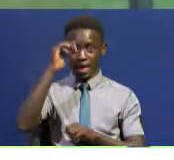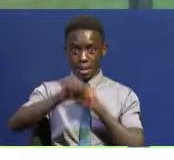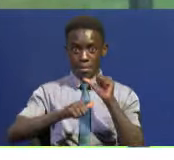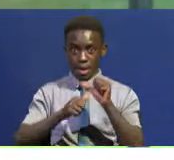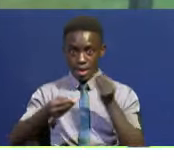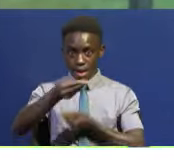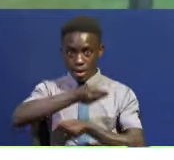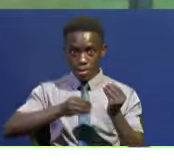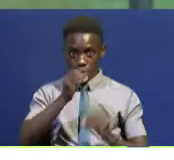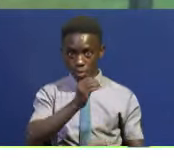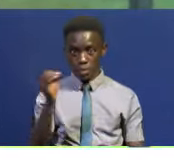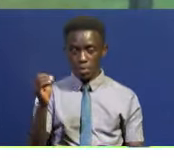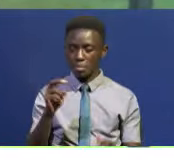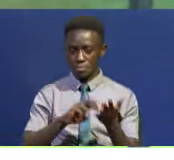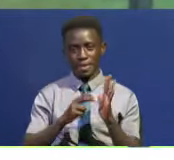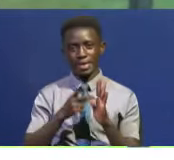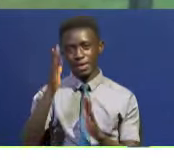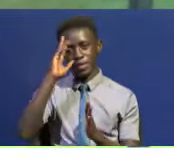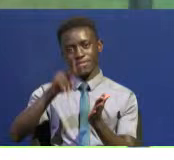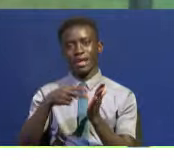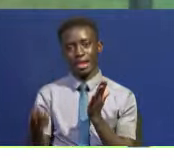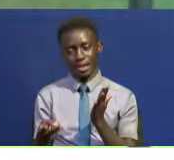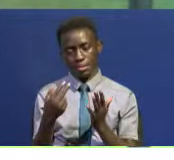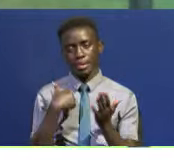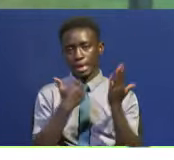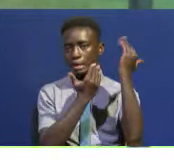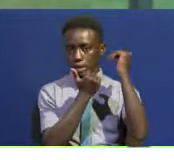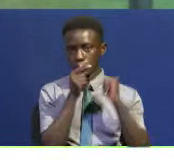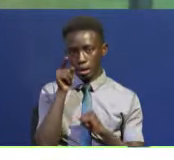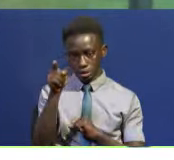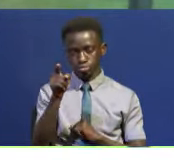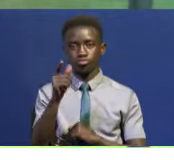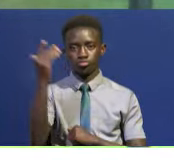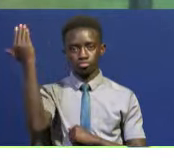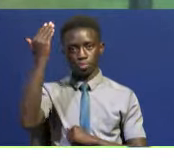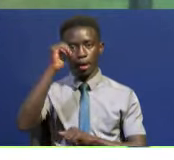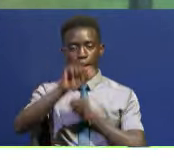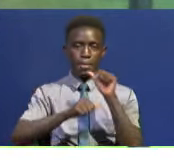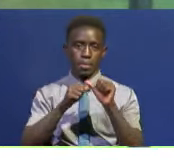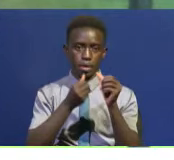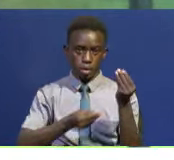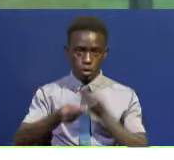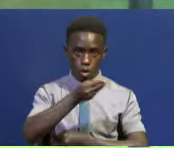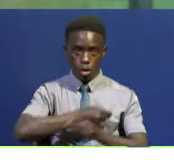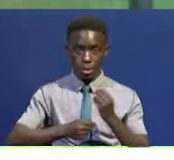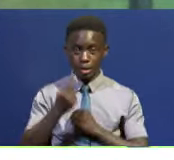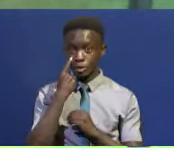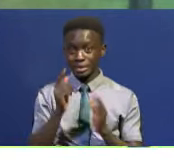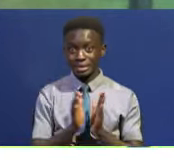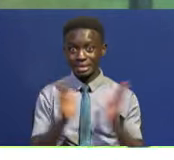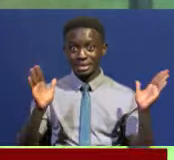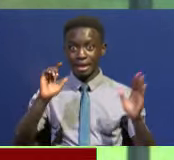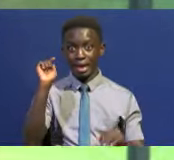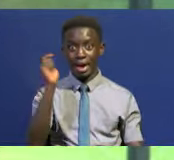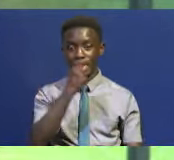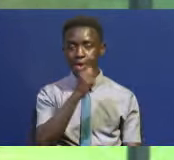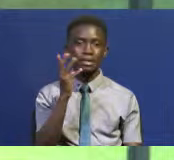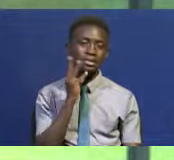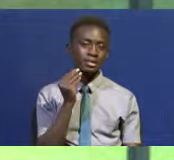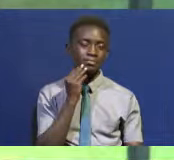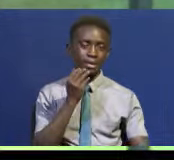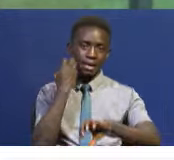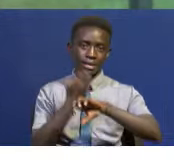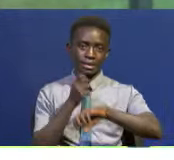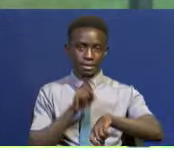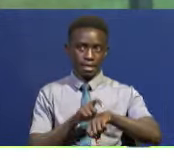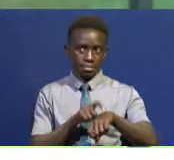country. So I expect him to talk about the economy. And when you look at what is happening, generally Kenyans are going through a very hard time.